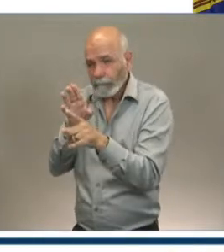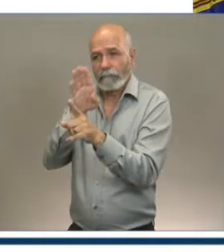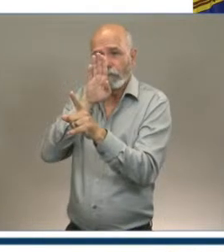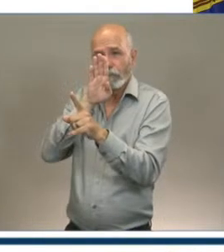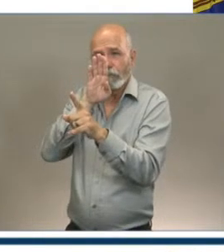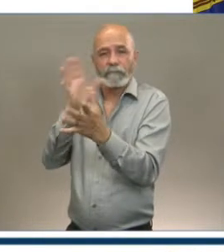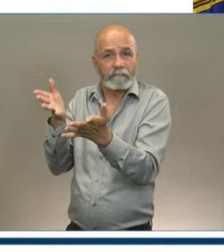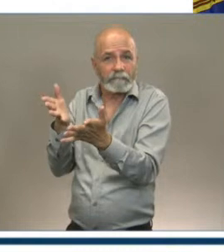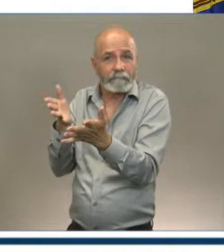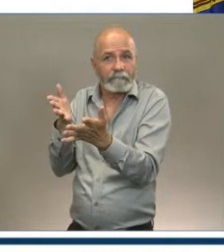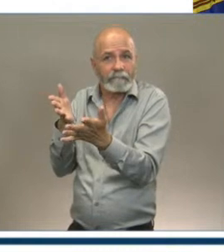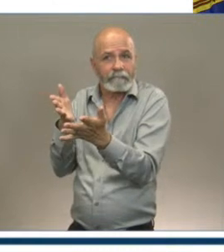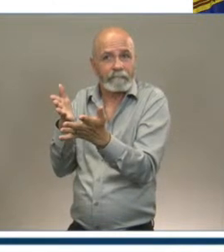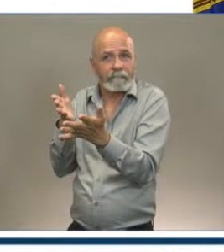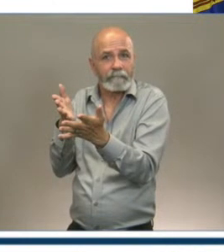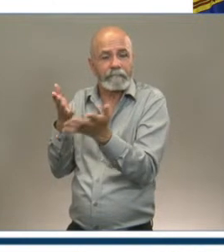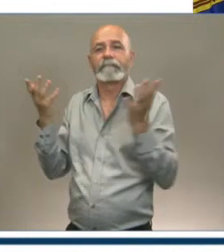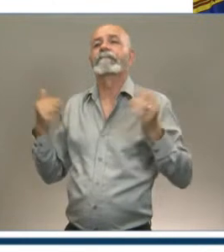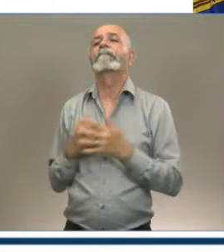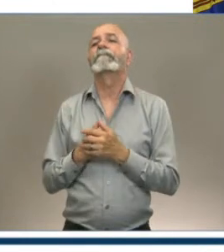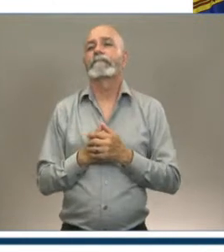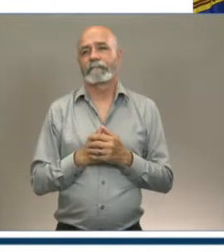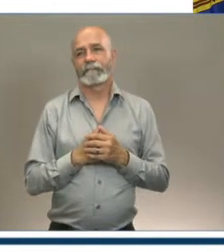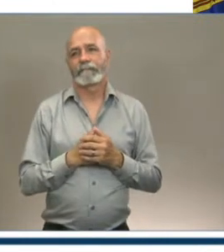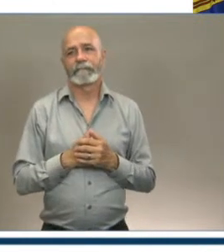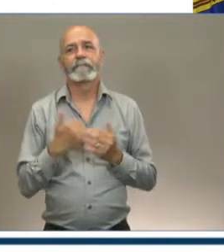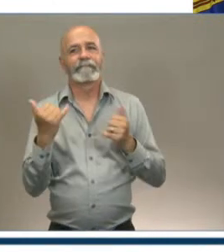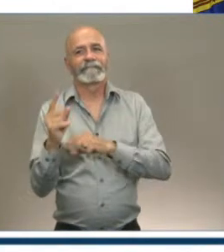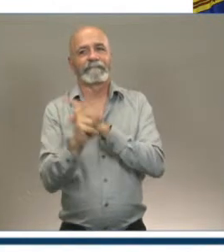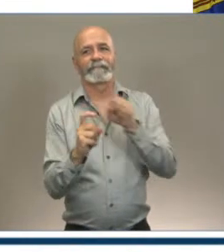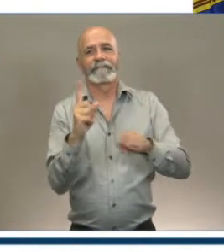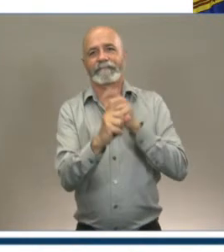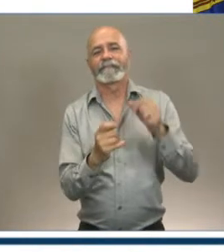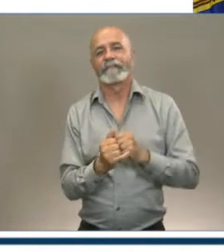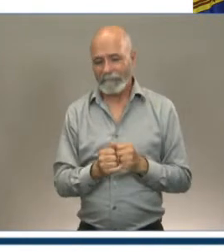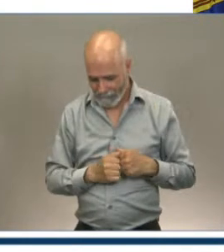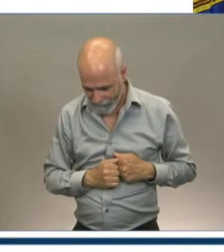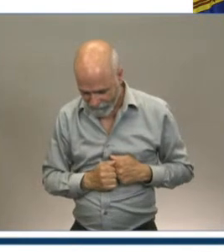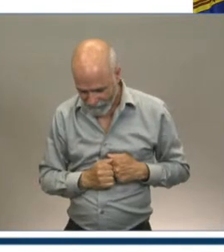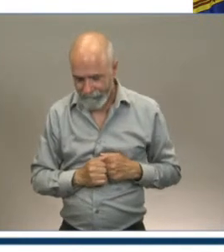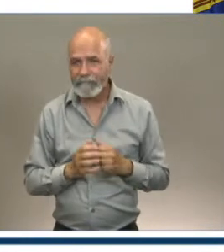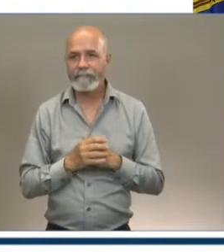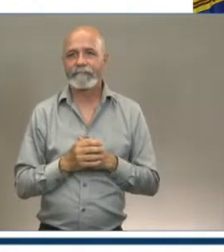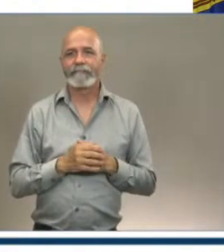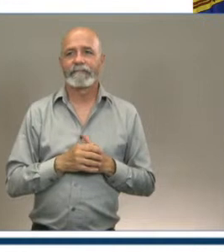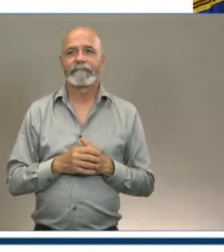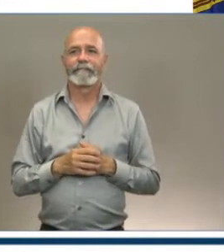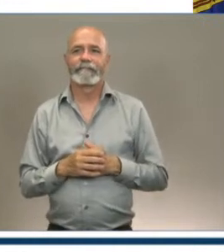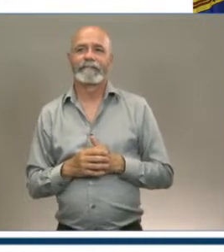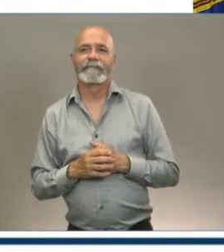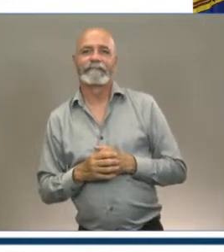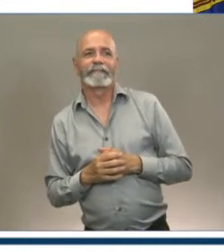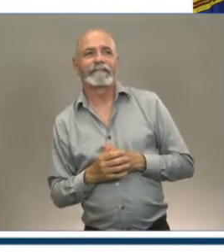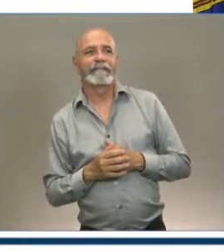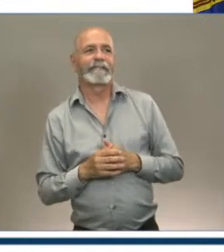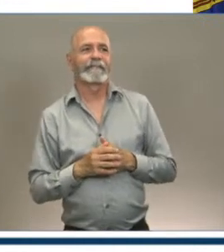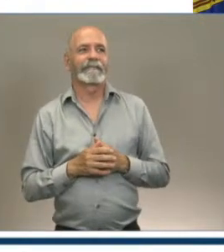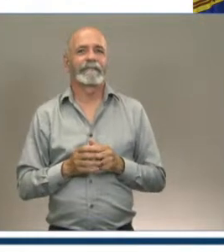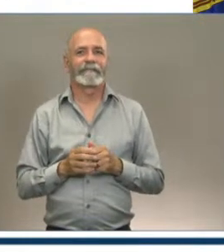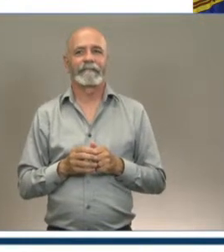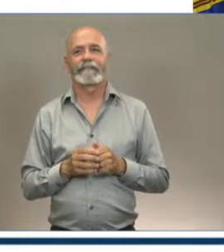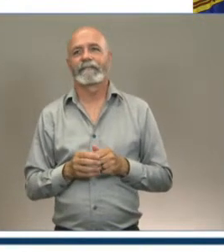Thank you, Dr. Strang. Just a reminder, we'll take one question and one follow-up from reporters on the line in the allotted time that we have for today's briefing. Just a